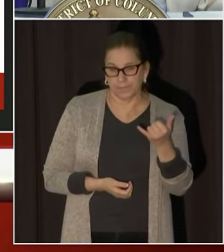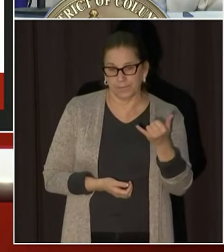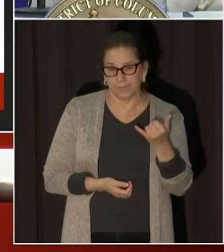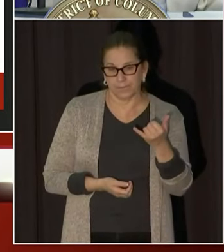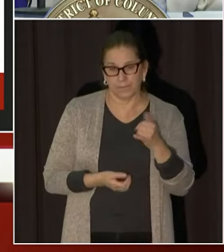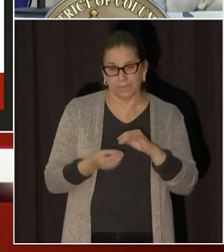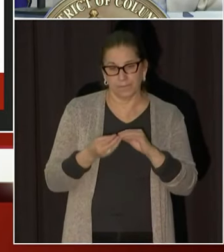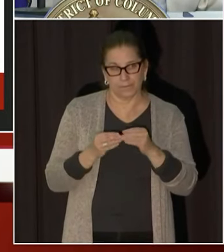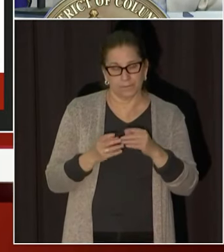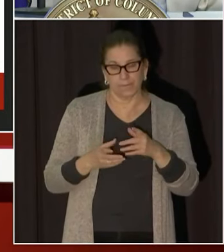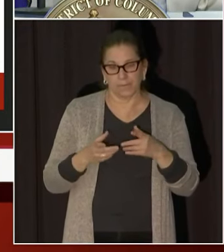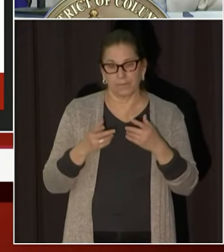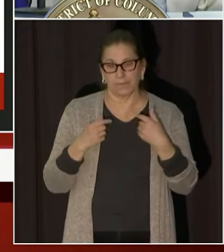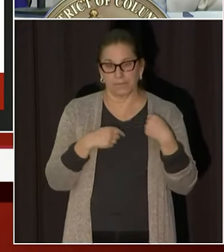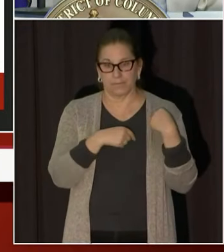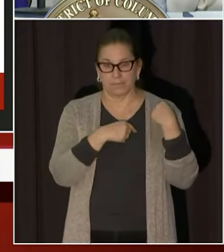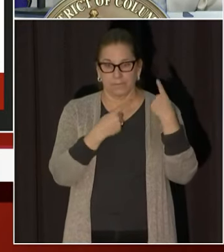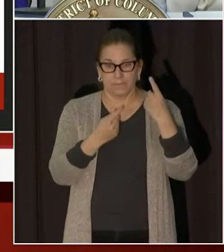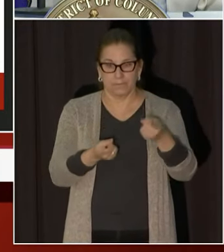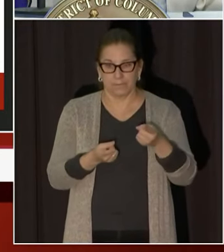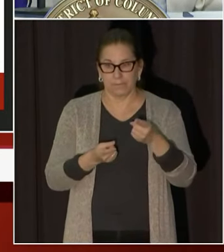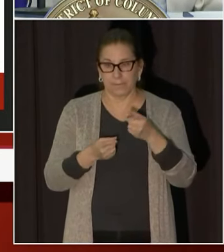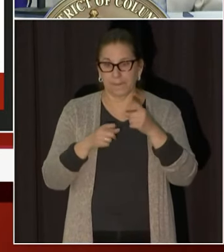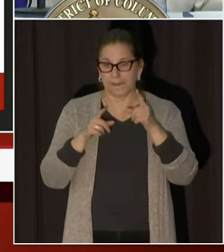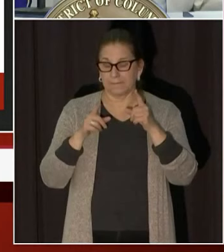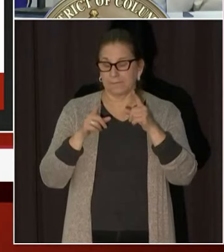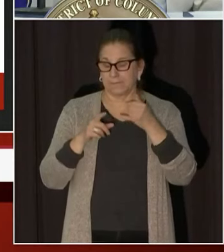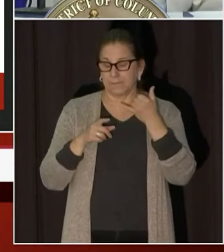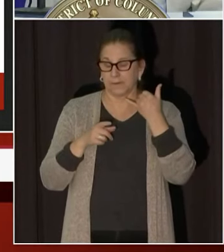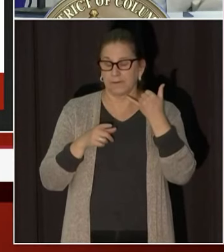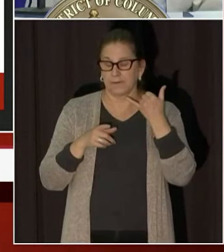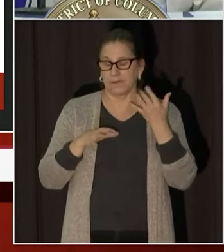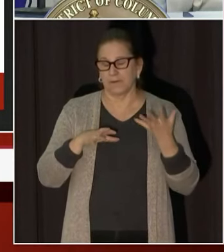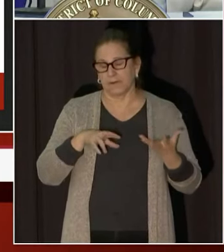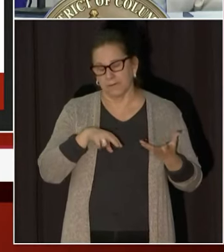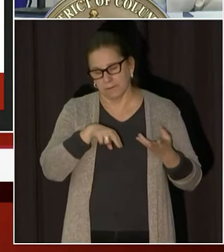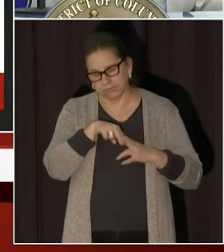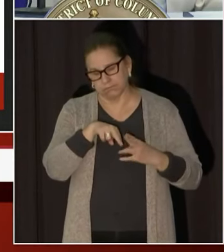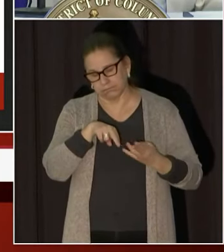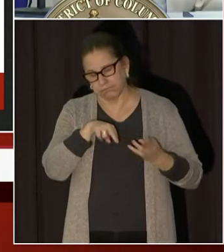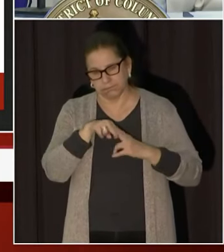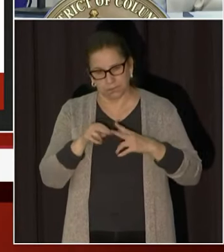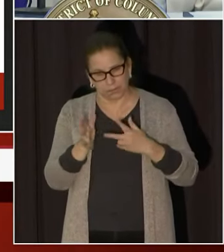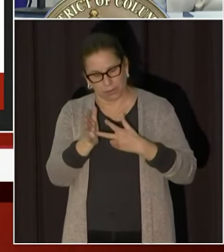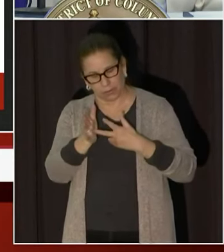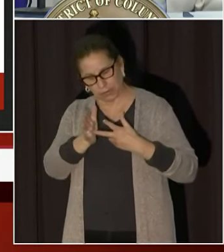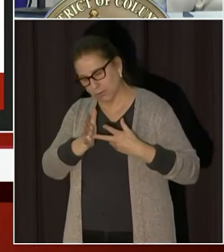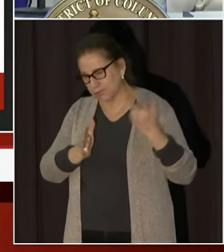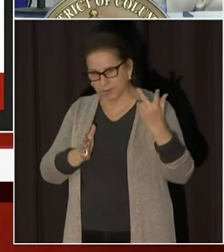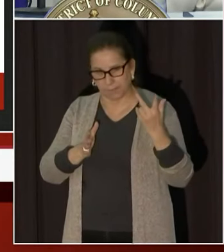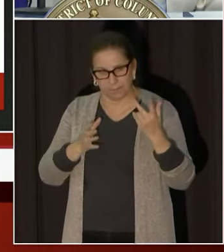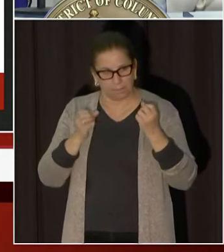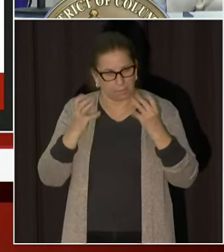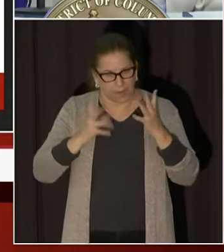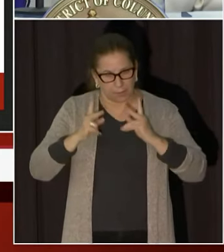lines increase over the last week, but we have capacity there. And those numbers are